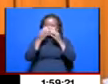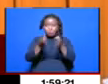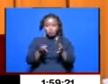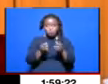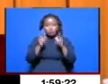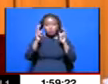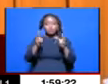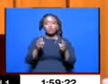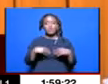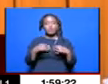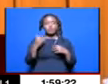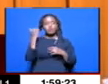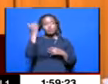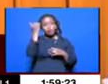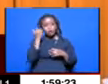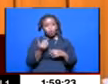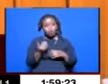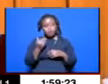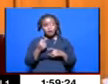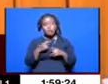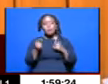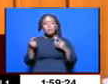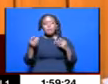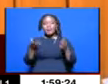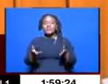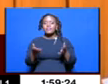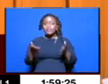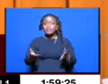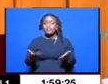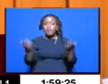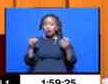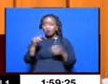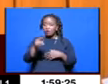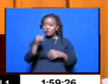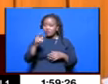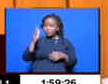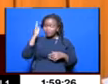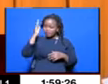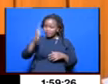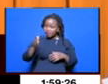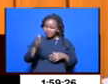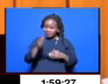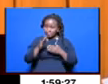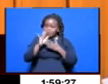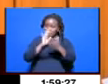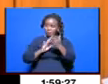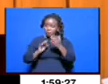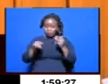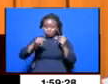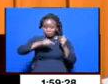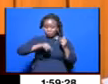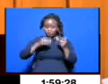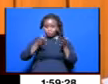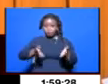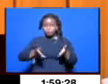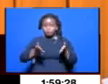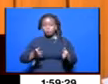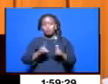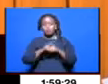not directly. But now, in our case, it is directly before us, and we have to deal with